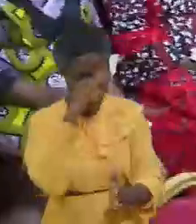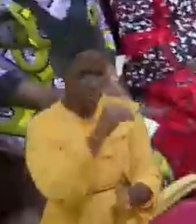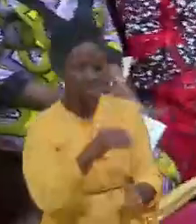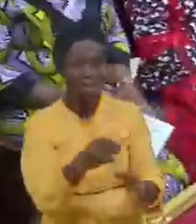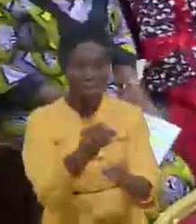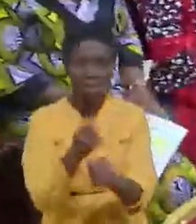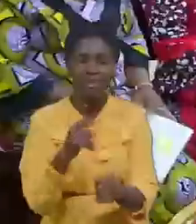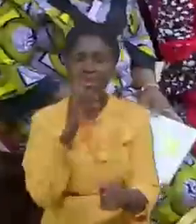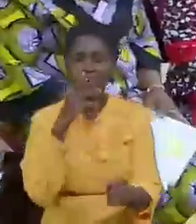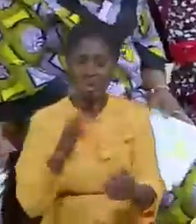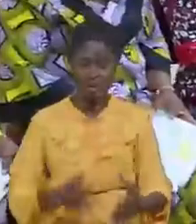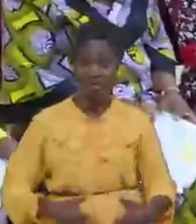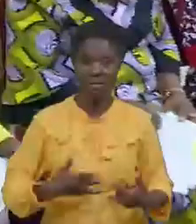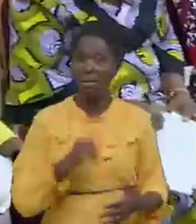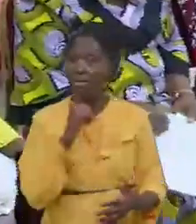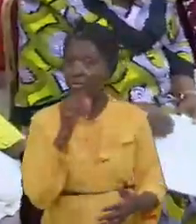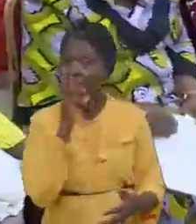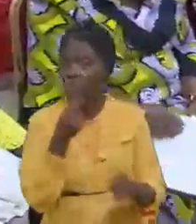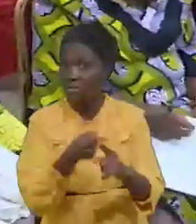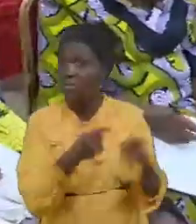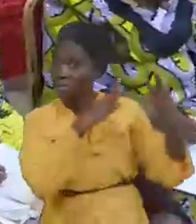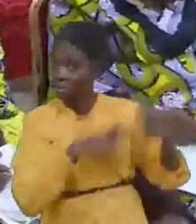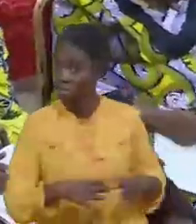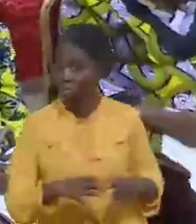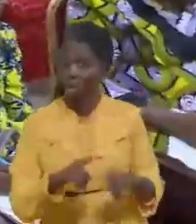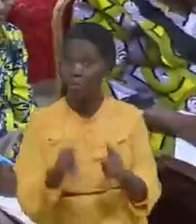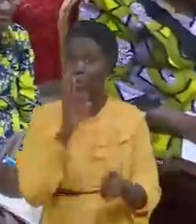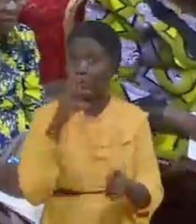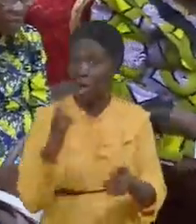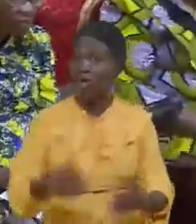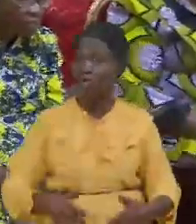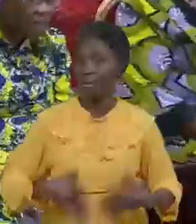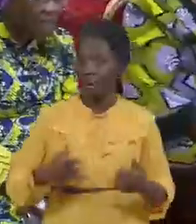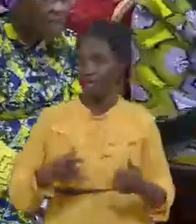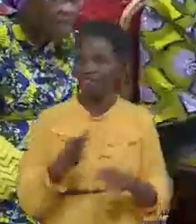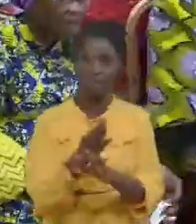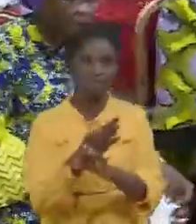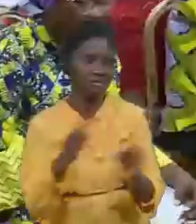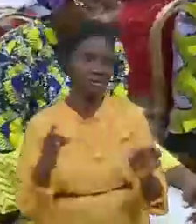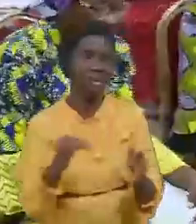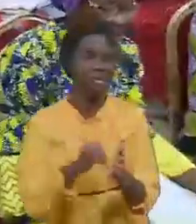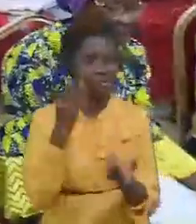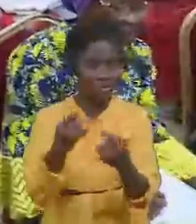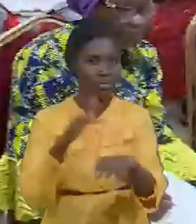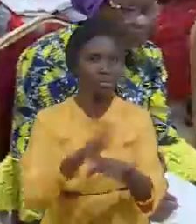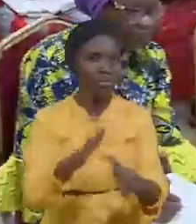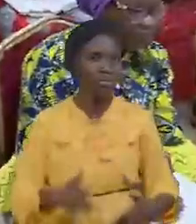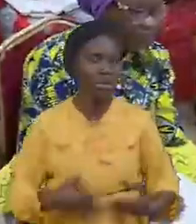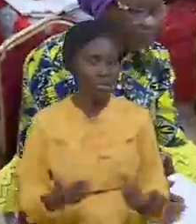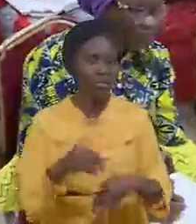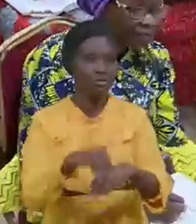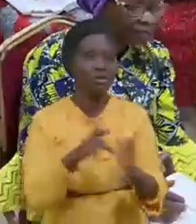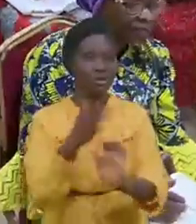the river. The water of life freely is coming upon your life tonight. And you will